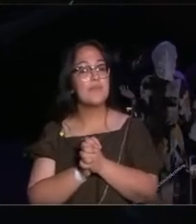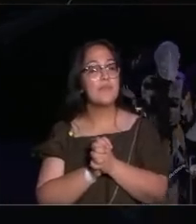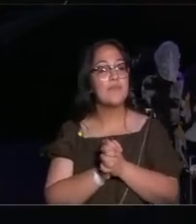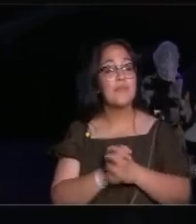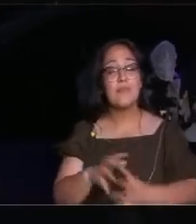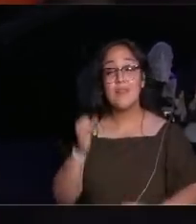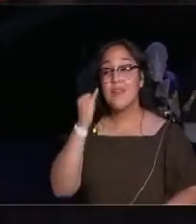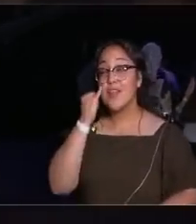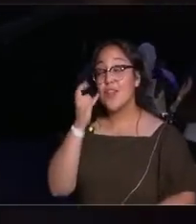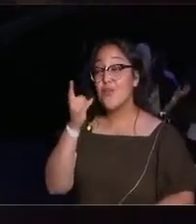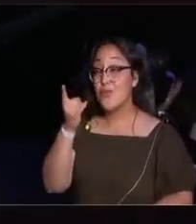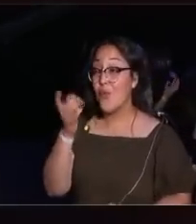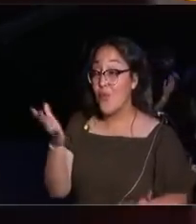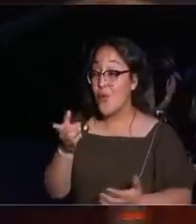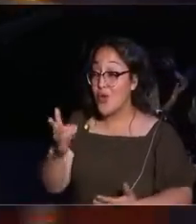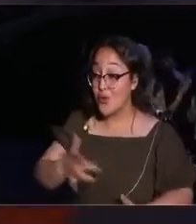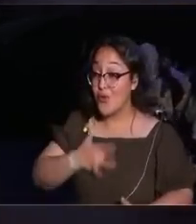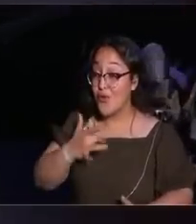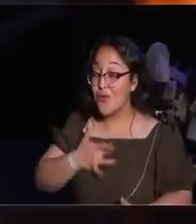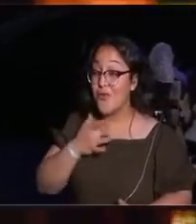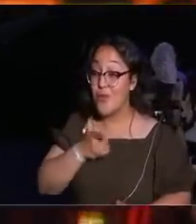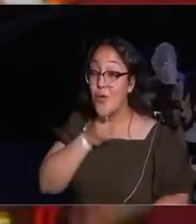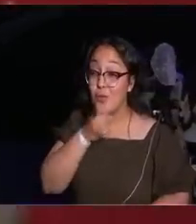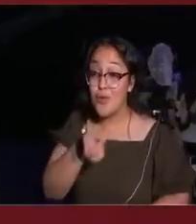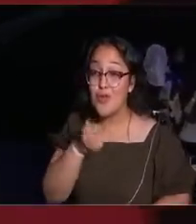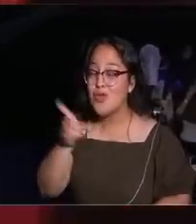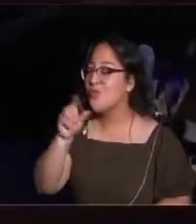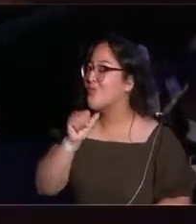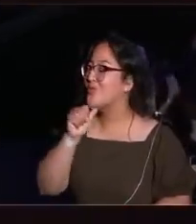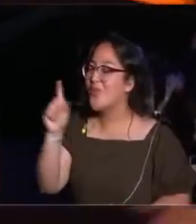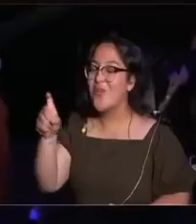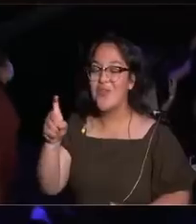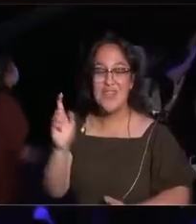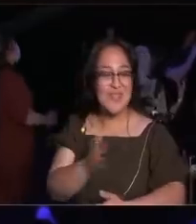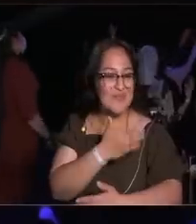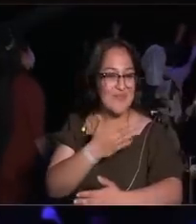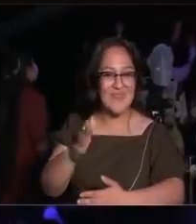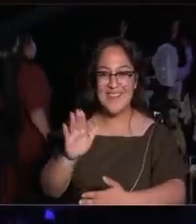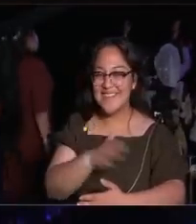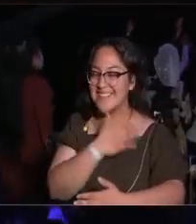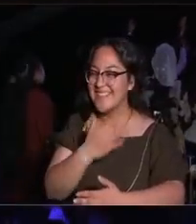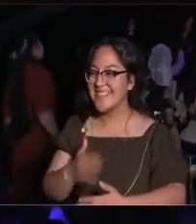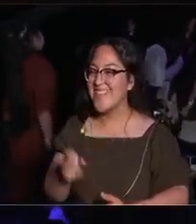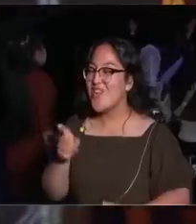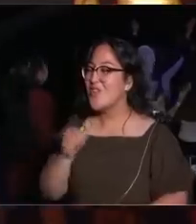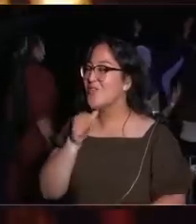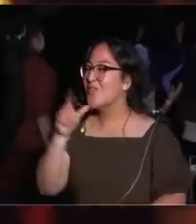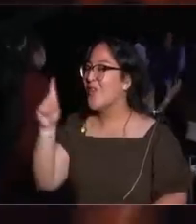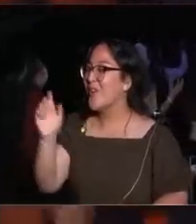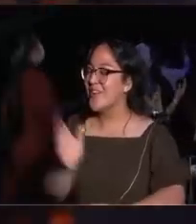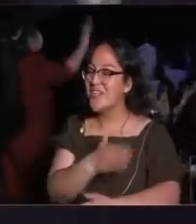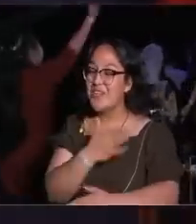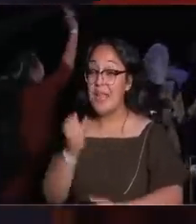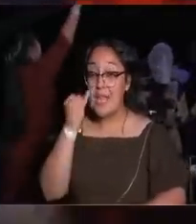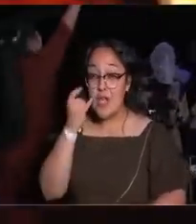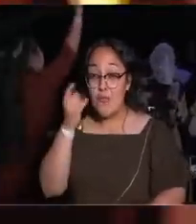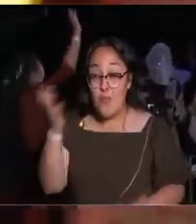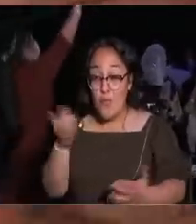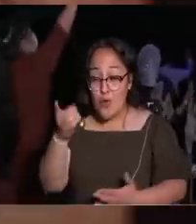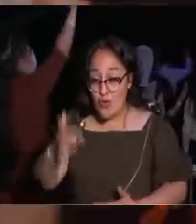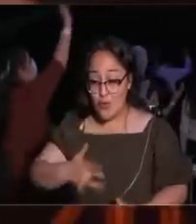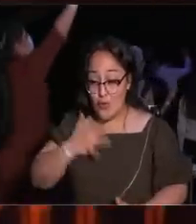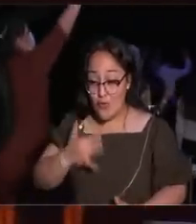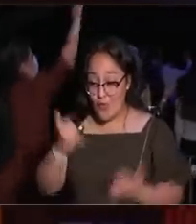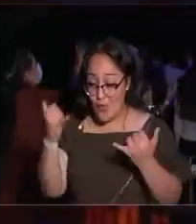If what you're feeling is real, you don't need the music to back you up and make you shout louder. Si lo que estás sintiendo es